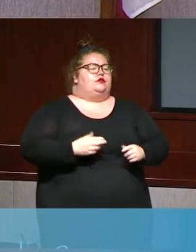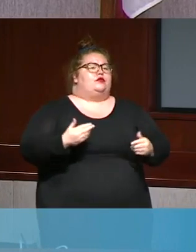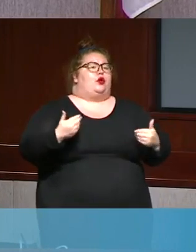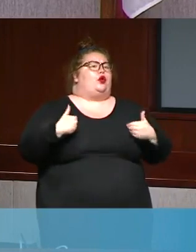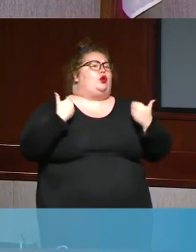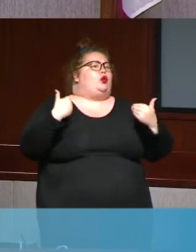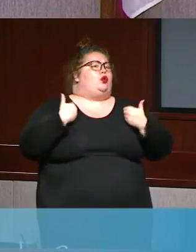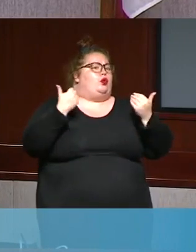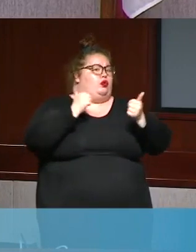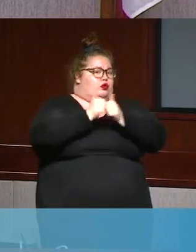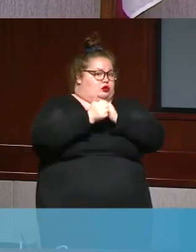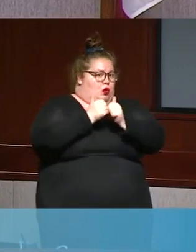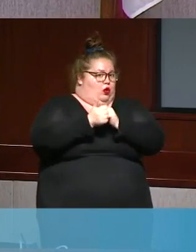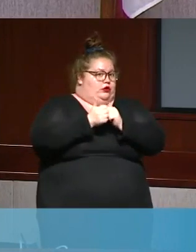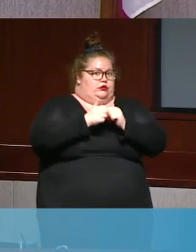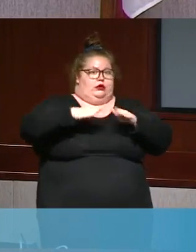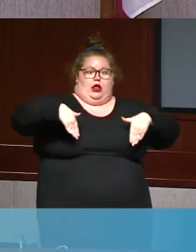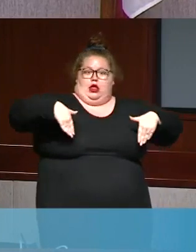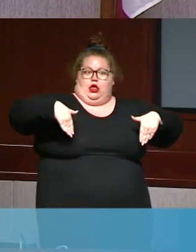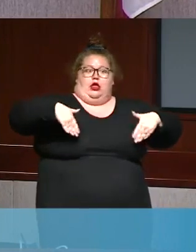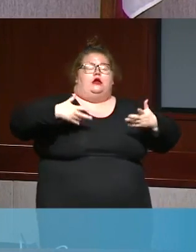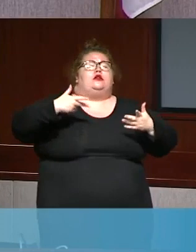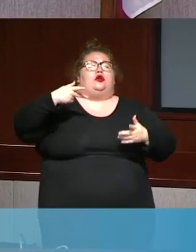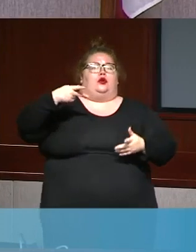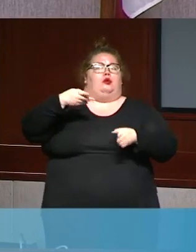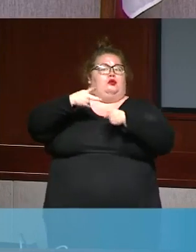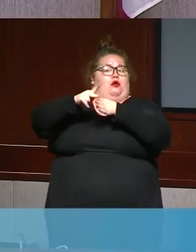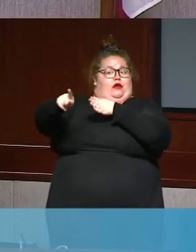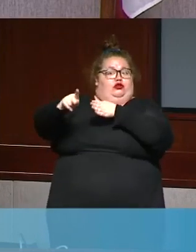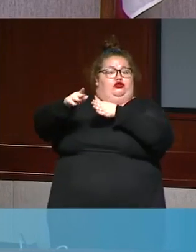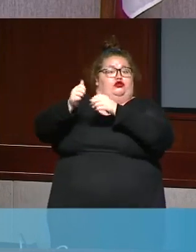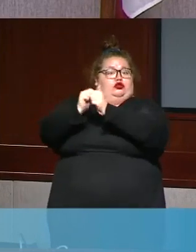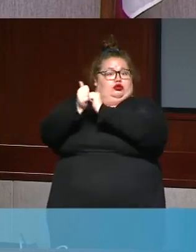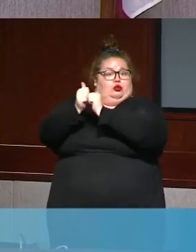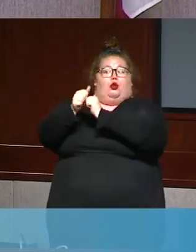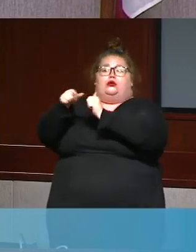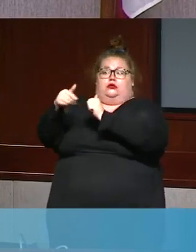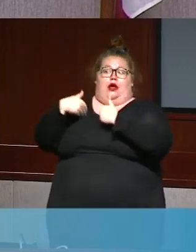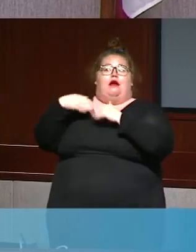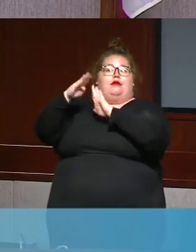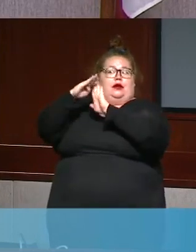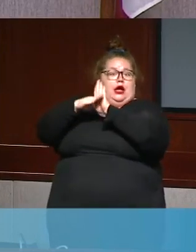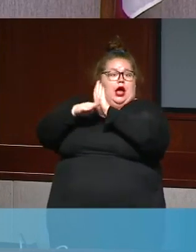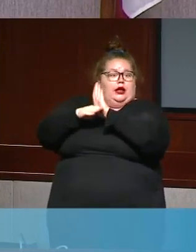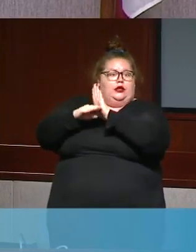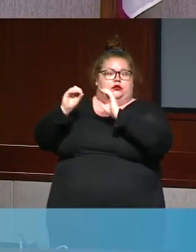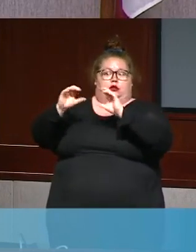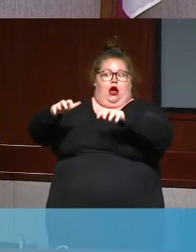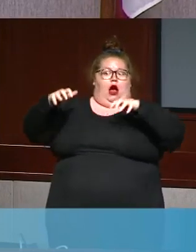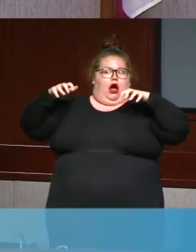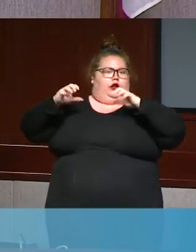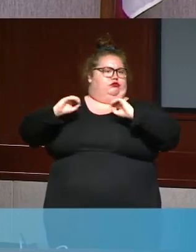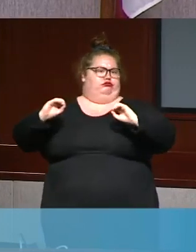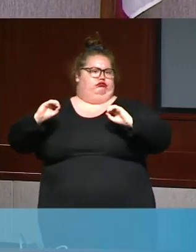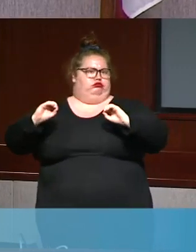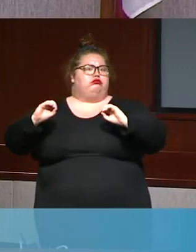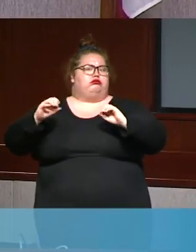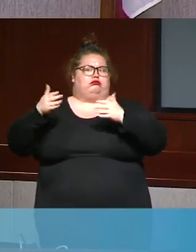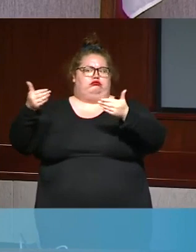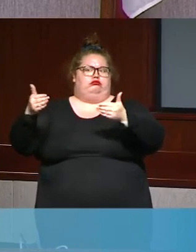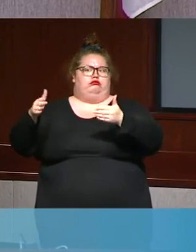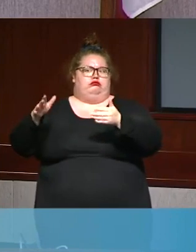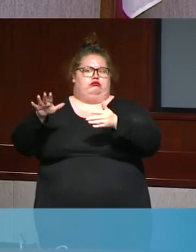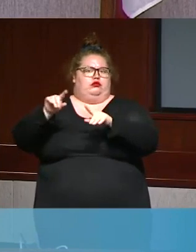sports. Even though pro sports are allowed and there is guidance for pro sports without an audience, there is no guidance, no